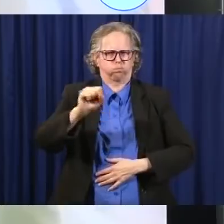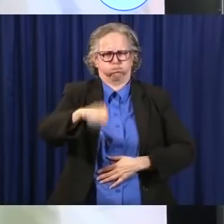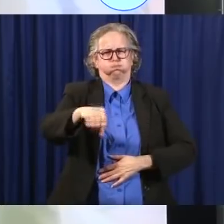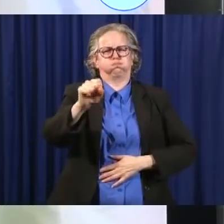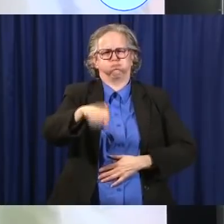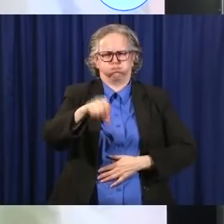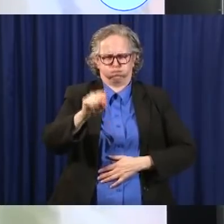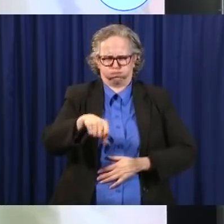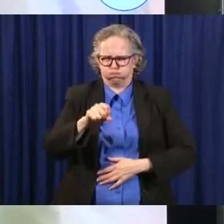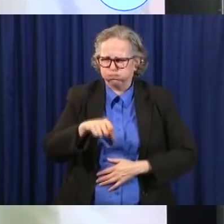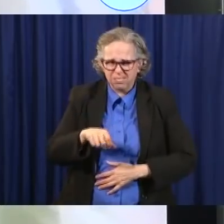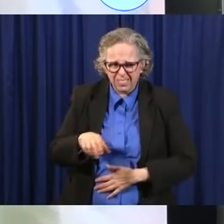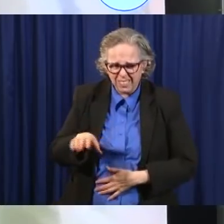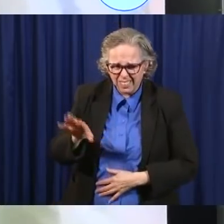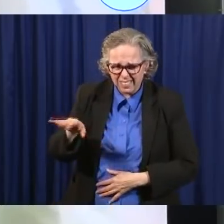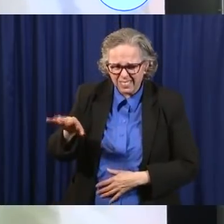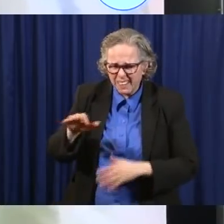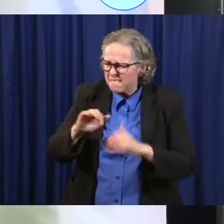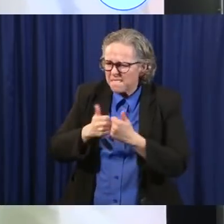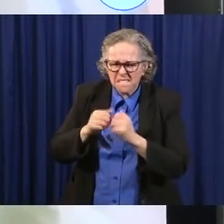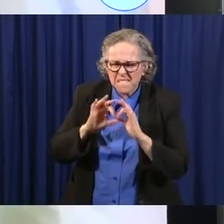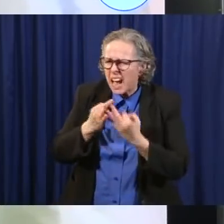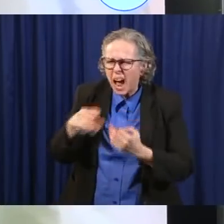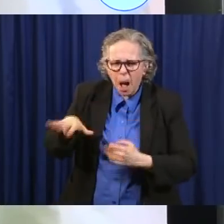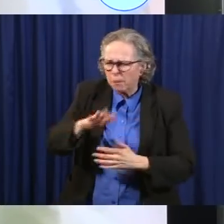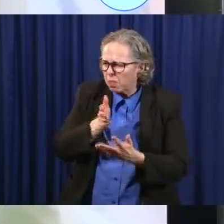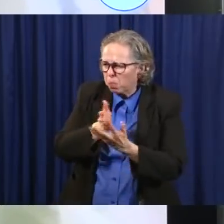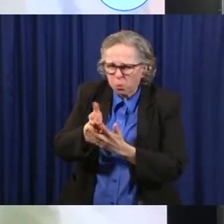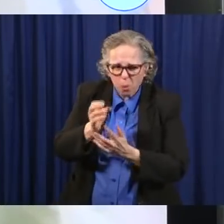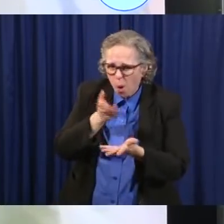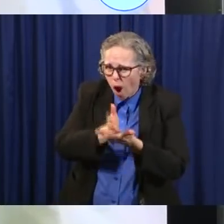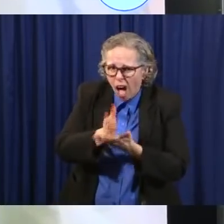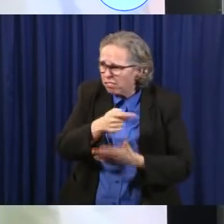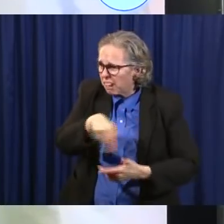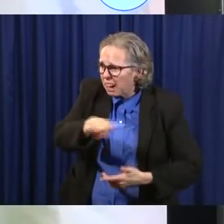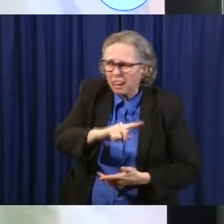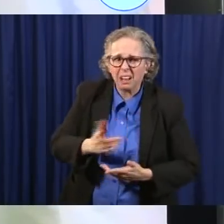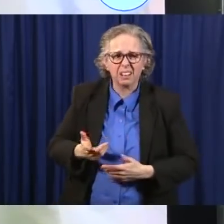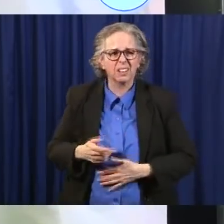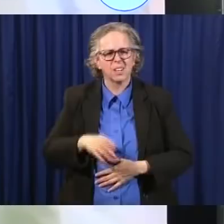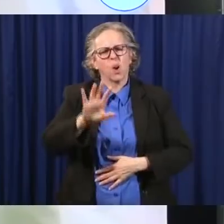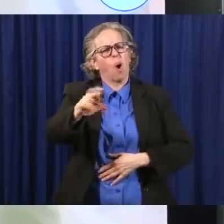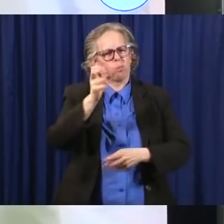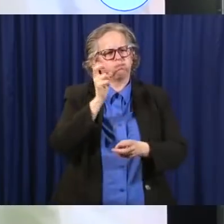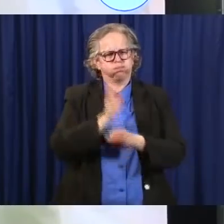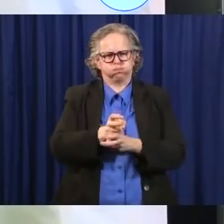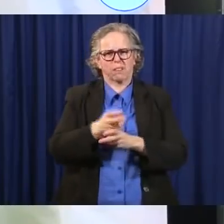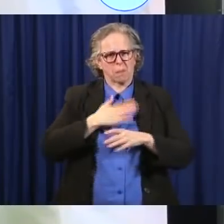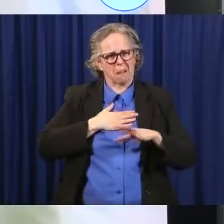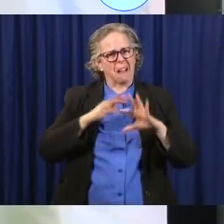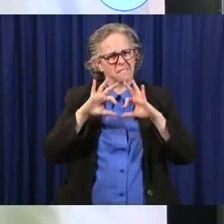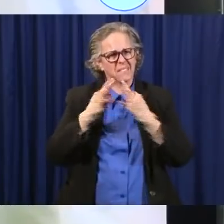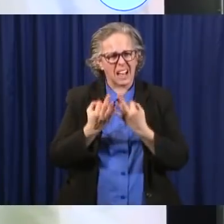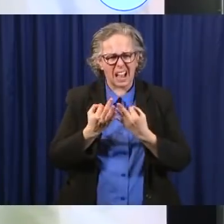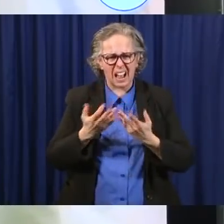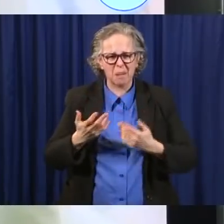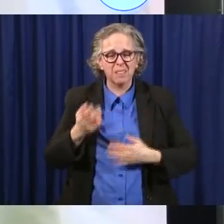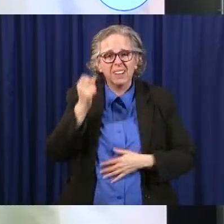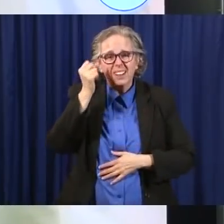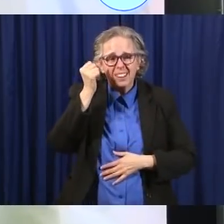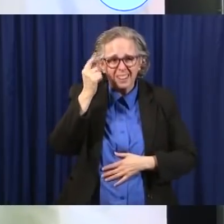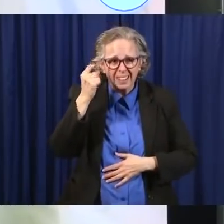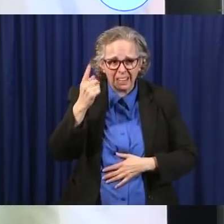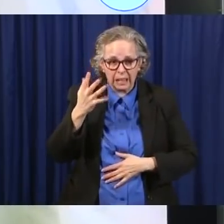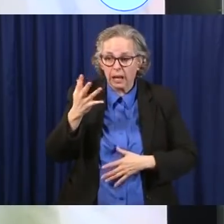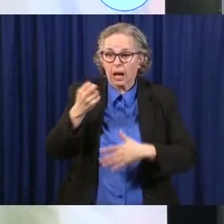they get through that? All right, or how did it was very hard for my family due to the no visitors at the hospital